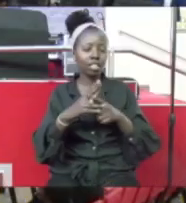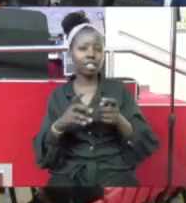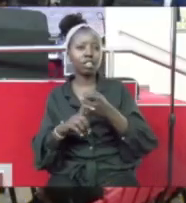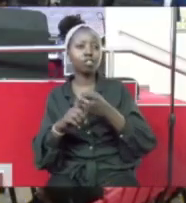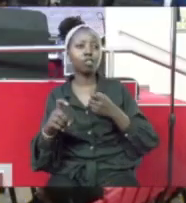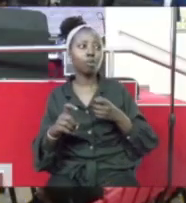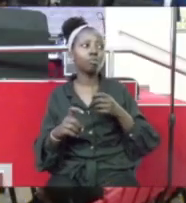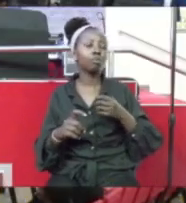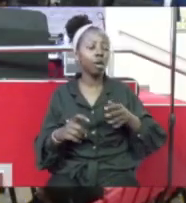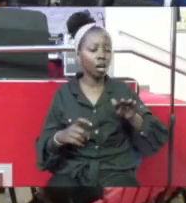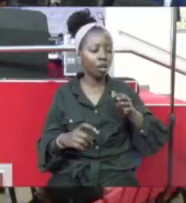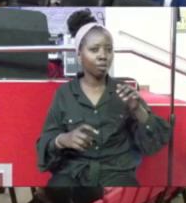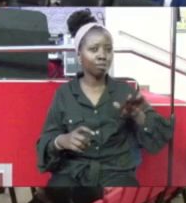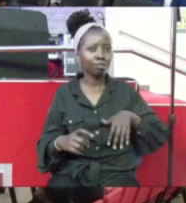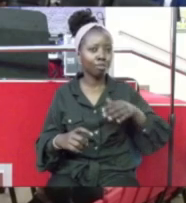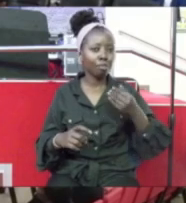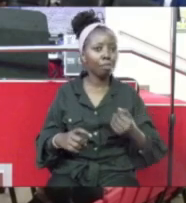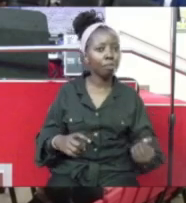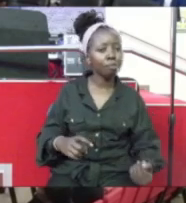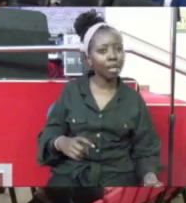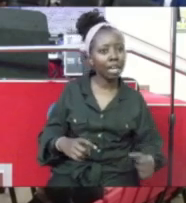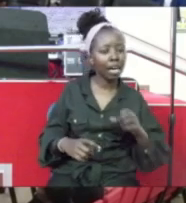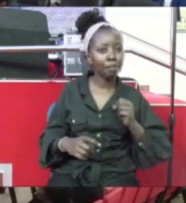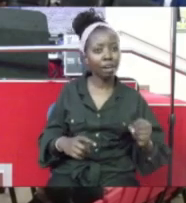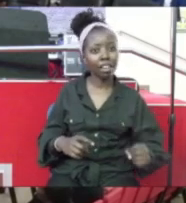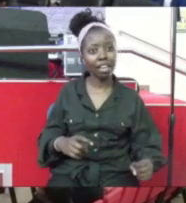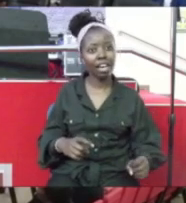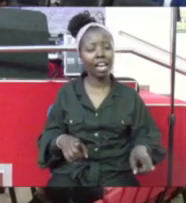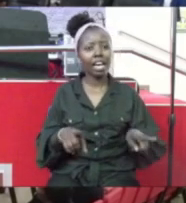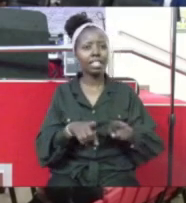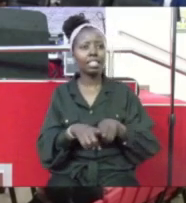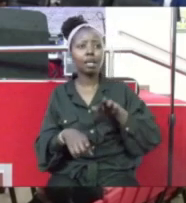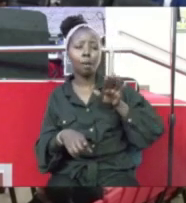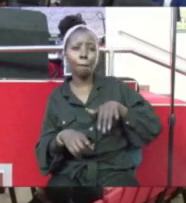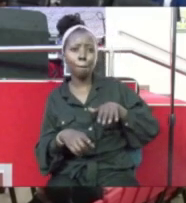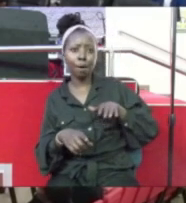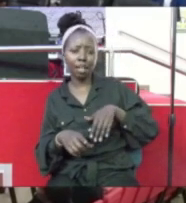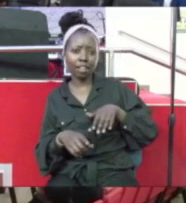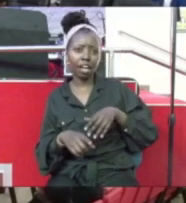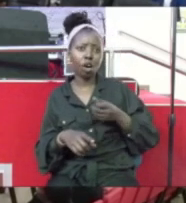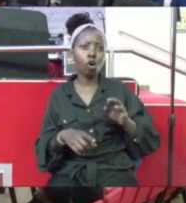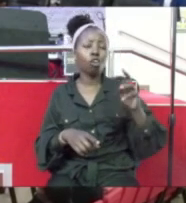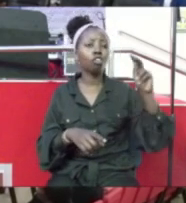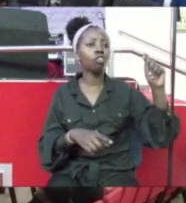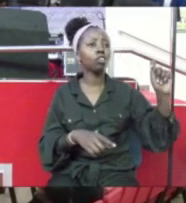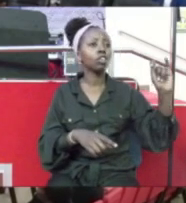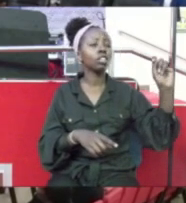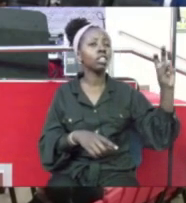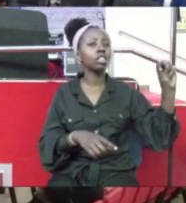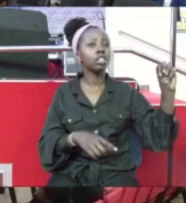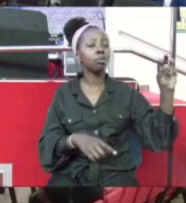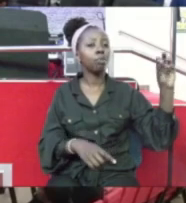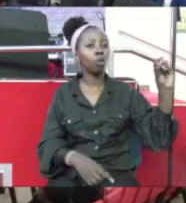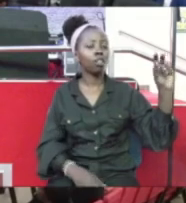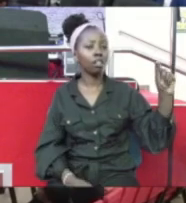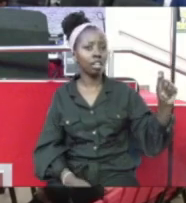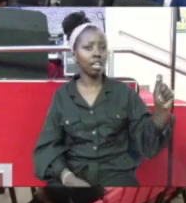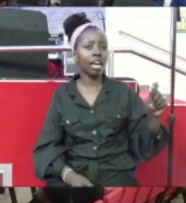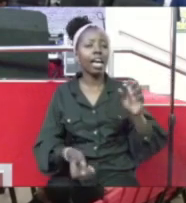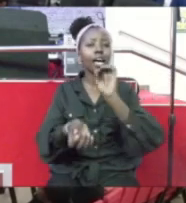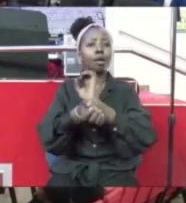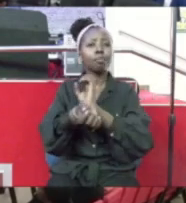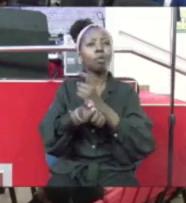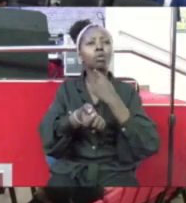Lois. And even in your mother, Eunice. Na kwa mama yake Eunice. And even as I stand here, even me, I'm a beneficiary. Na akasema kwamba hata yeye